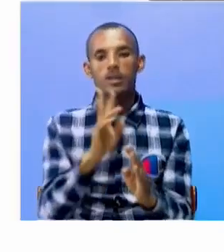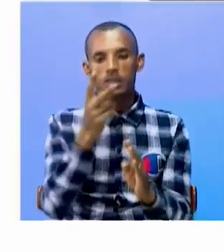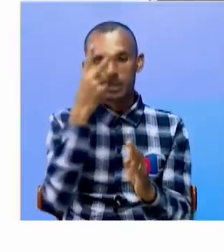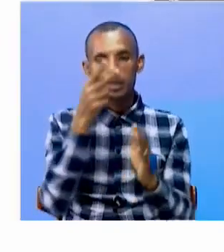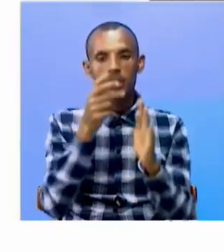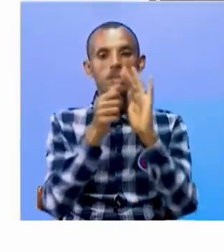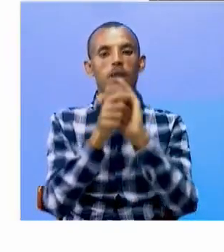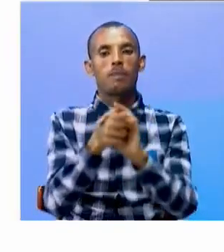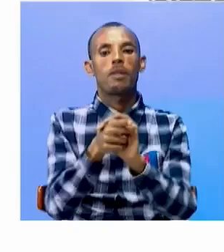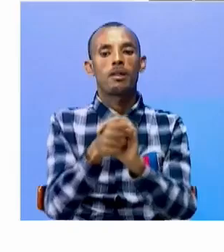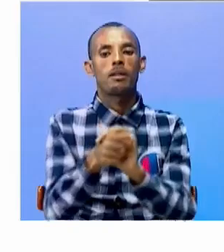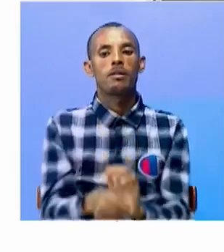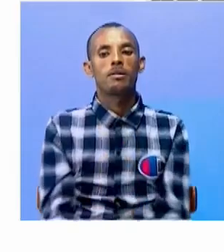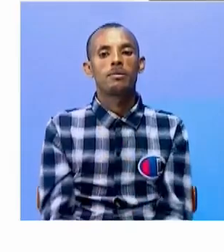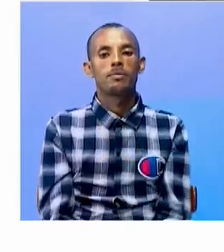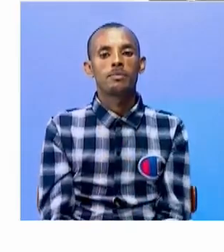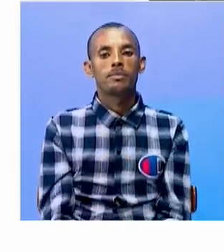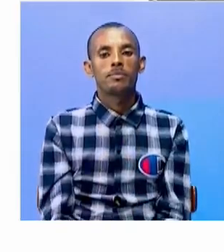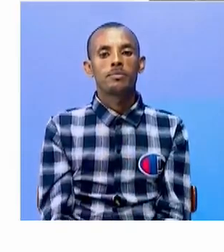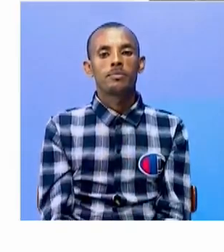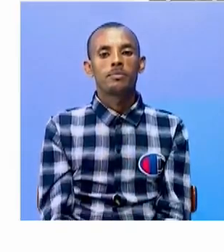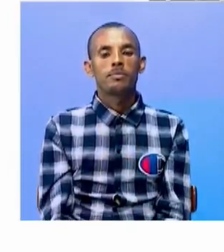example.